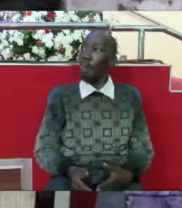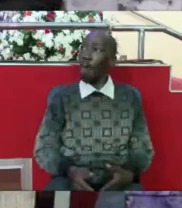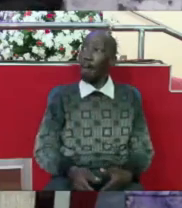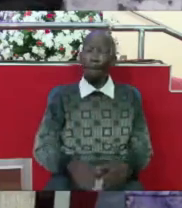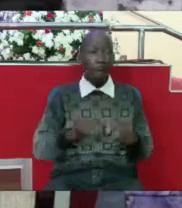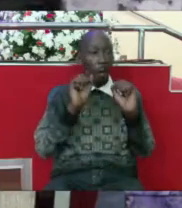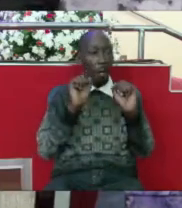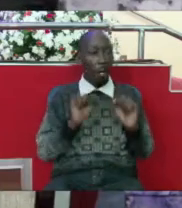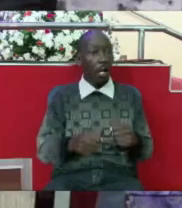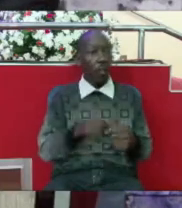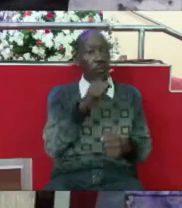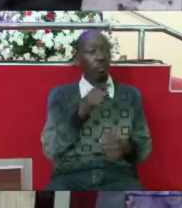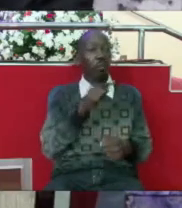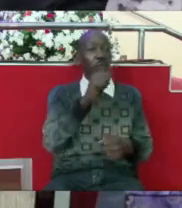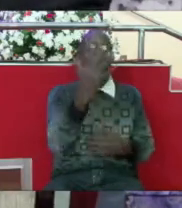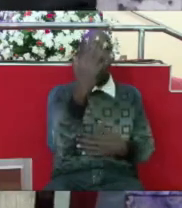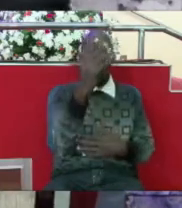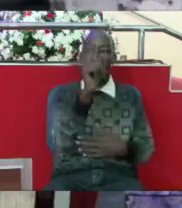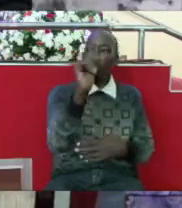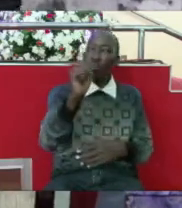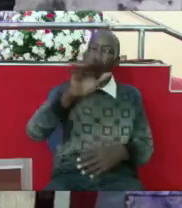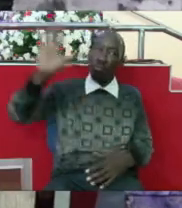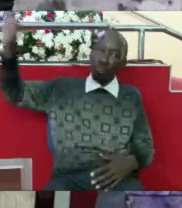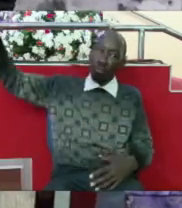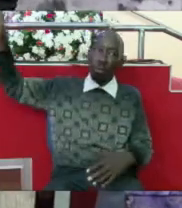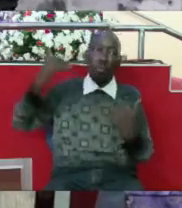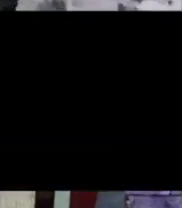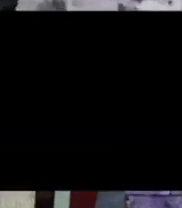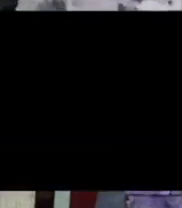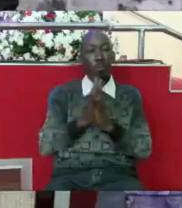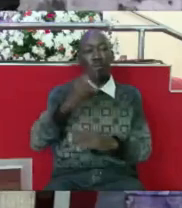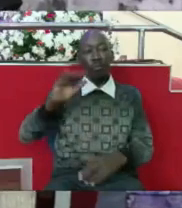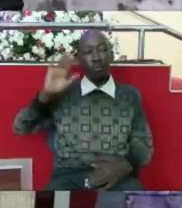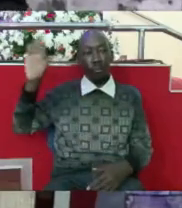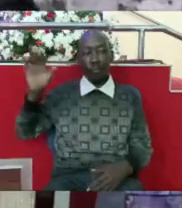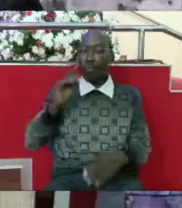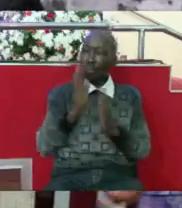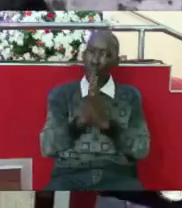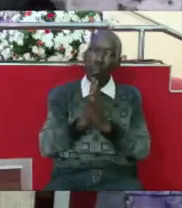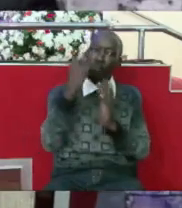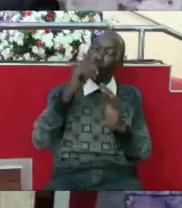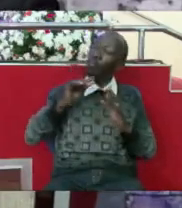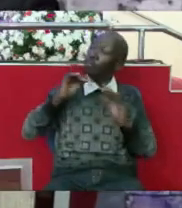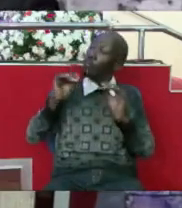Can you reach your hands toward Dr. Ron? And let's pray a special blessing over him.